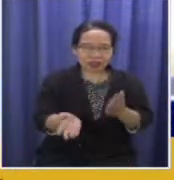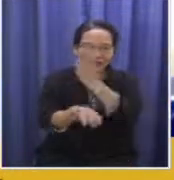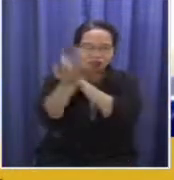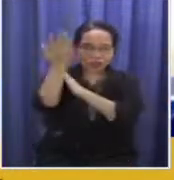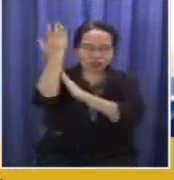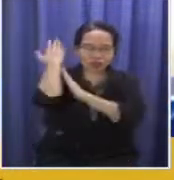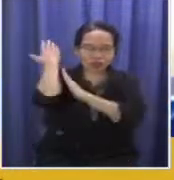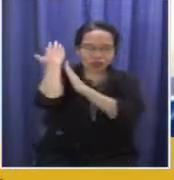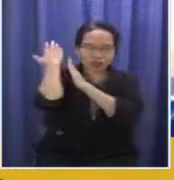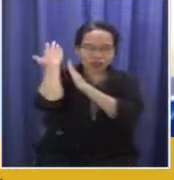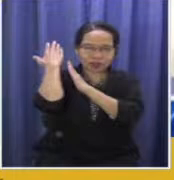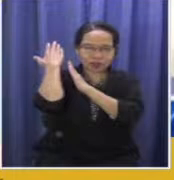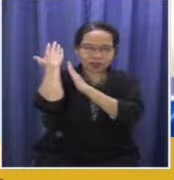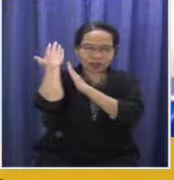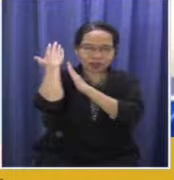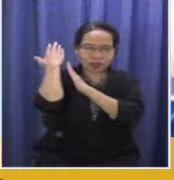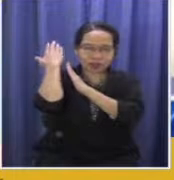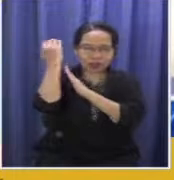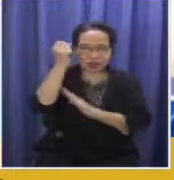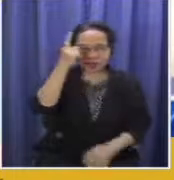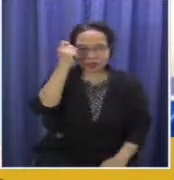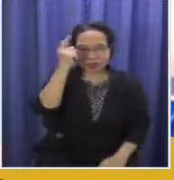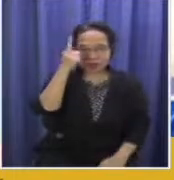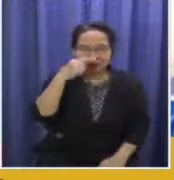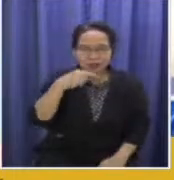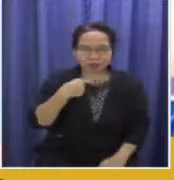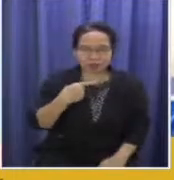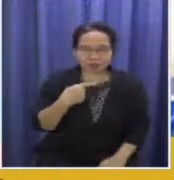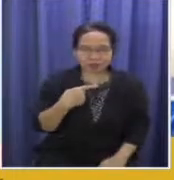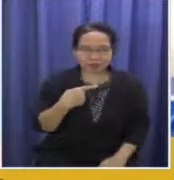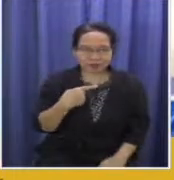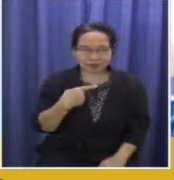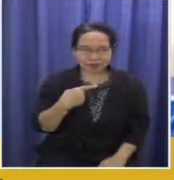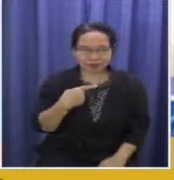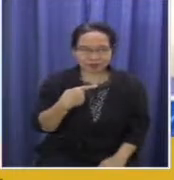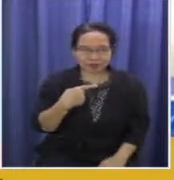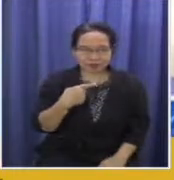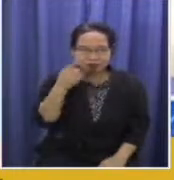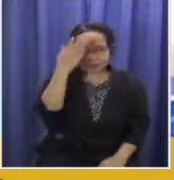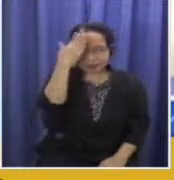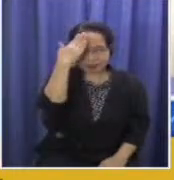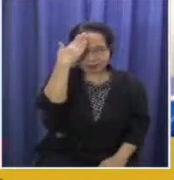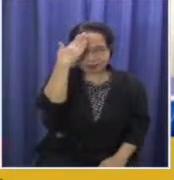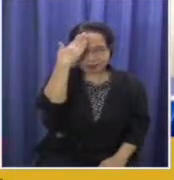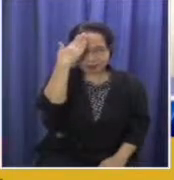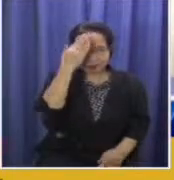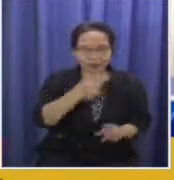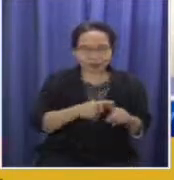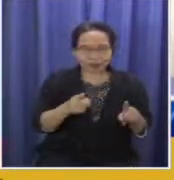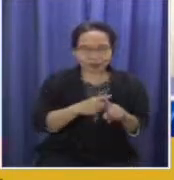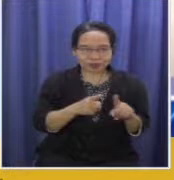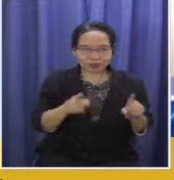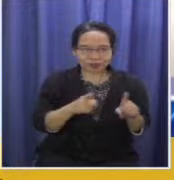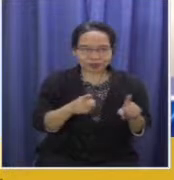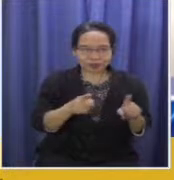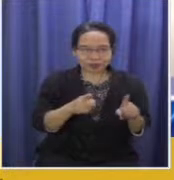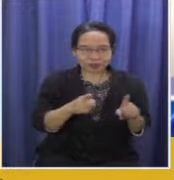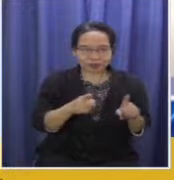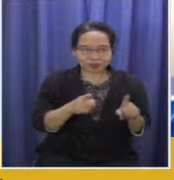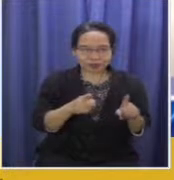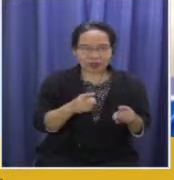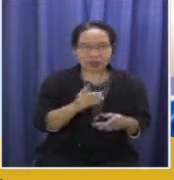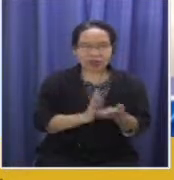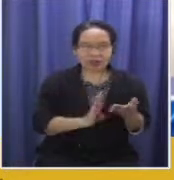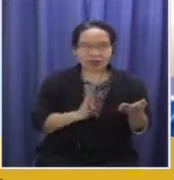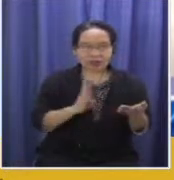have confidence that I can say that I know these differences between verse 4 and 16.